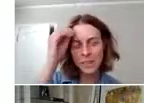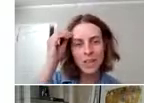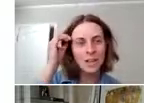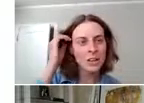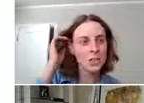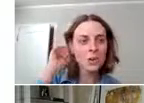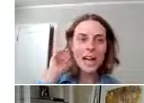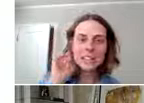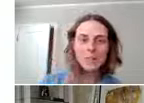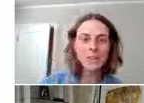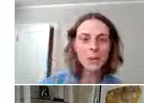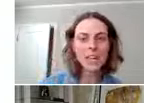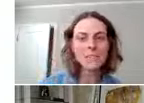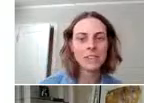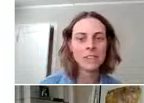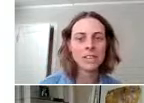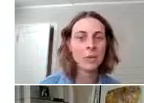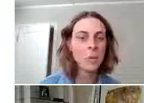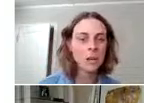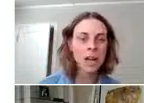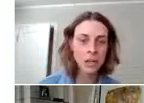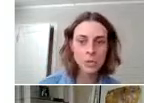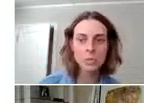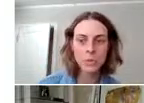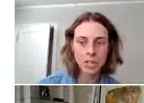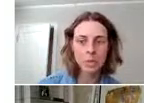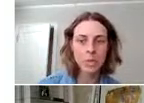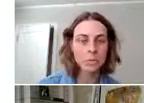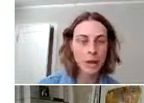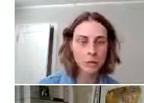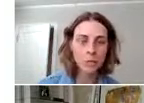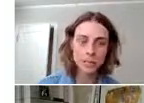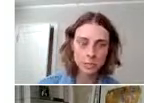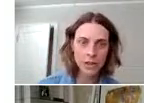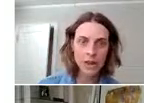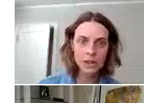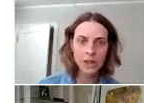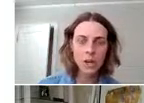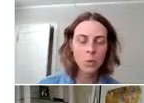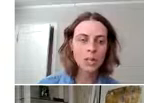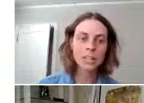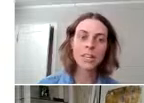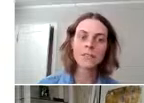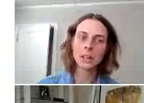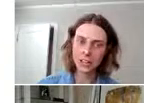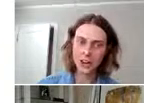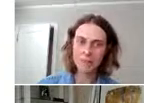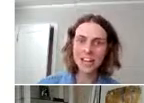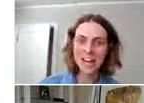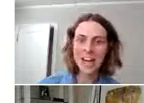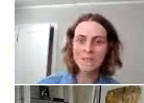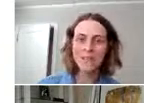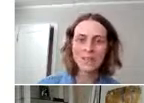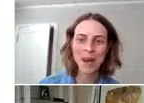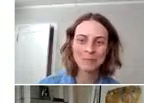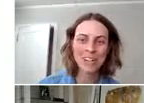started. So last month we visited the Wharton Eschrick Museum in Malvern, Pennsylvania, which leaves a lot of